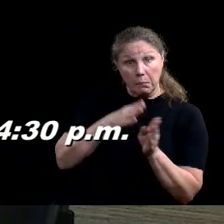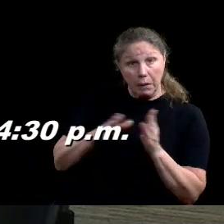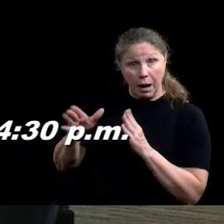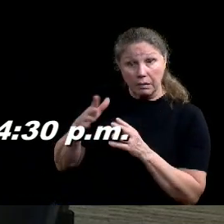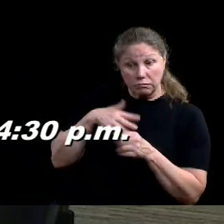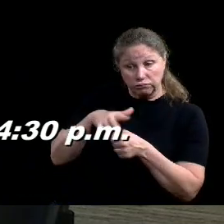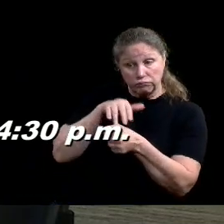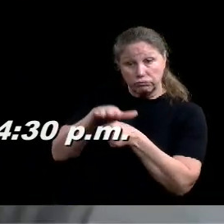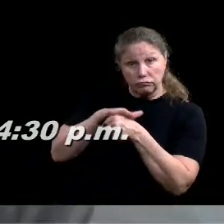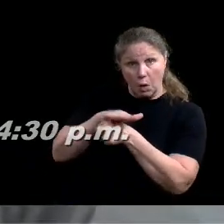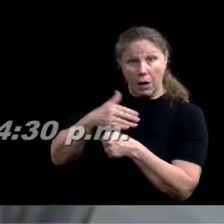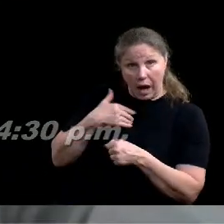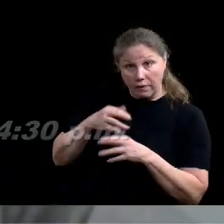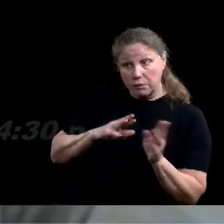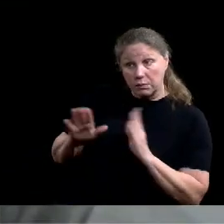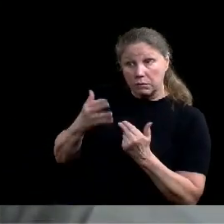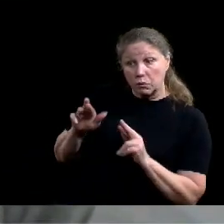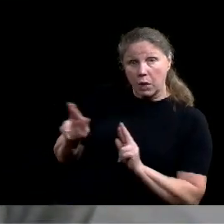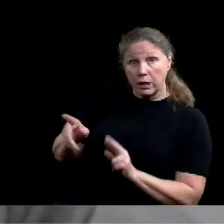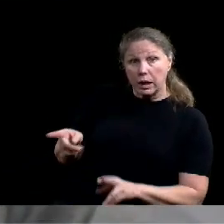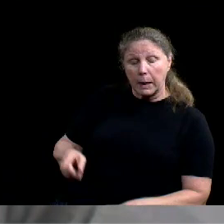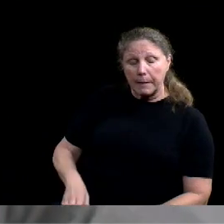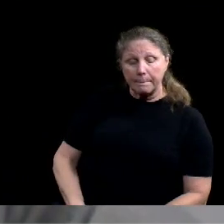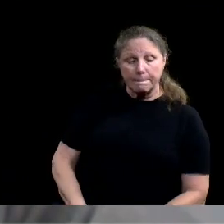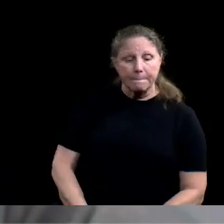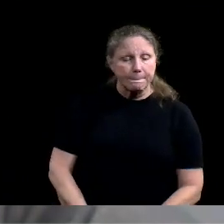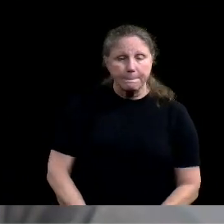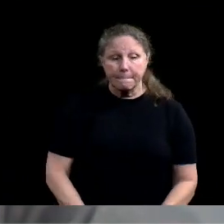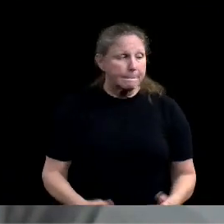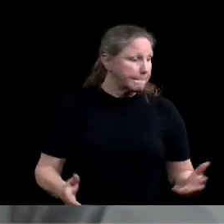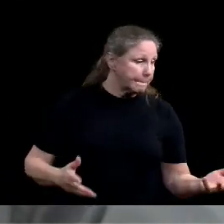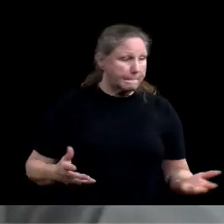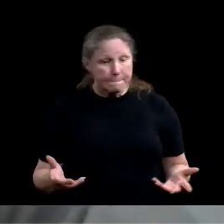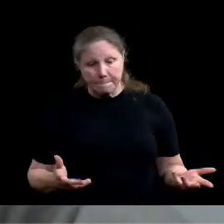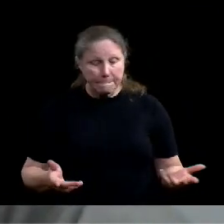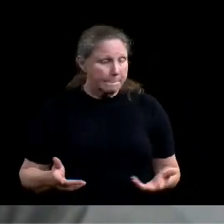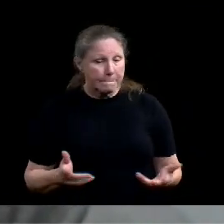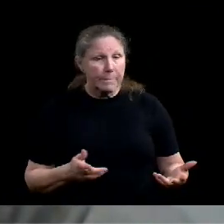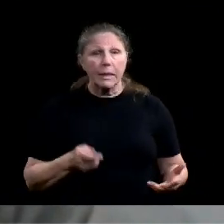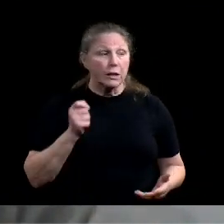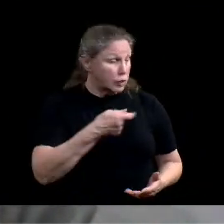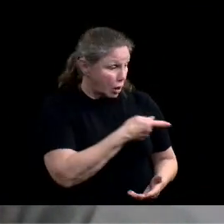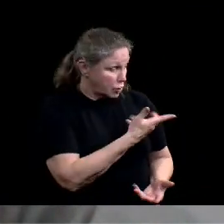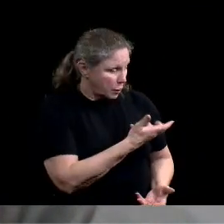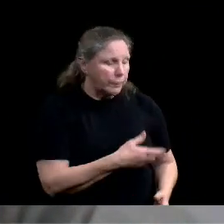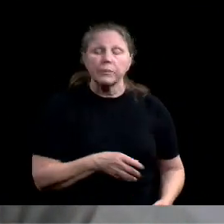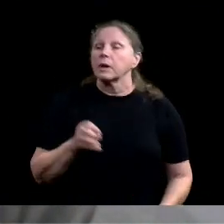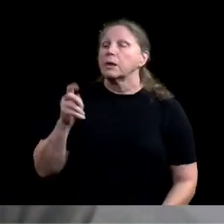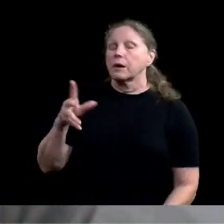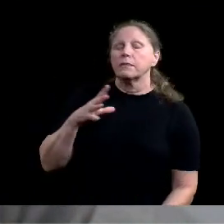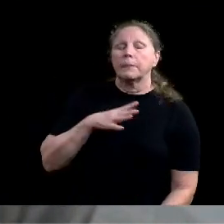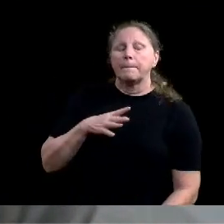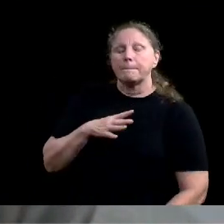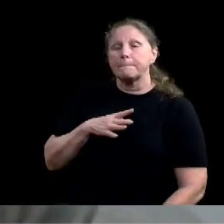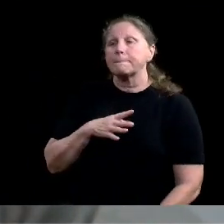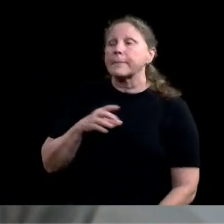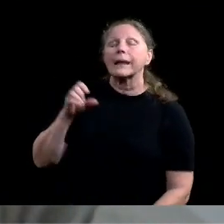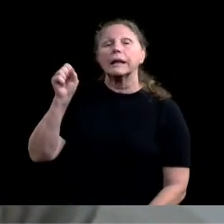Judge, would you start with that? Yeah, well, yes. I mean, we have a group